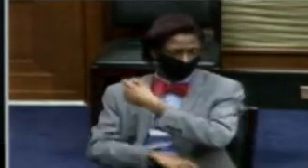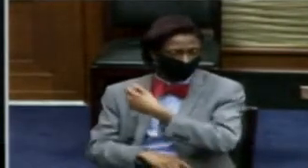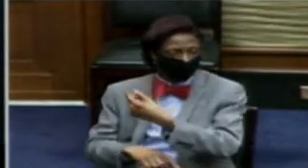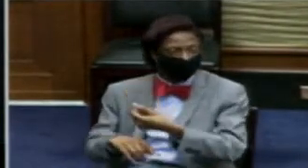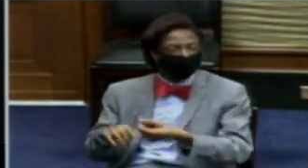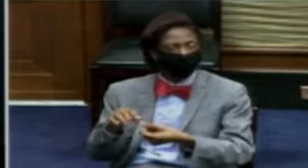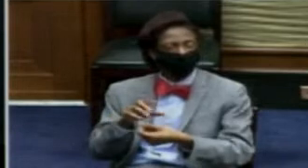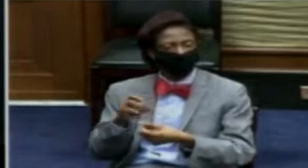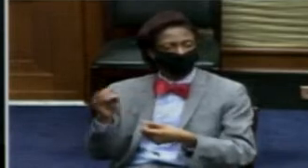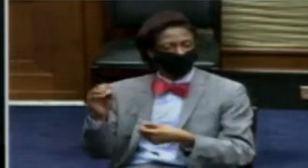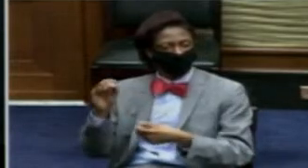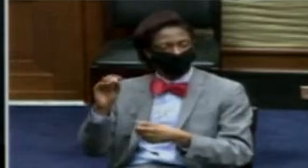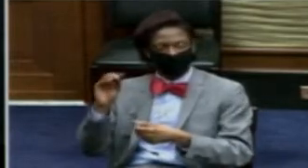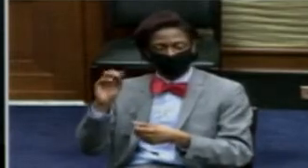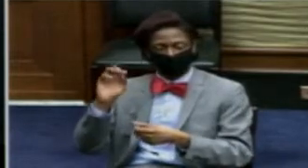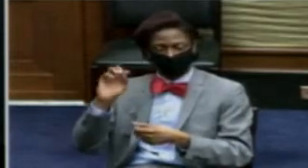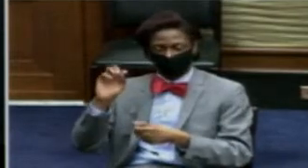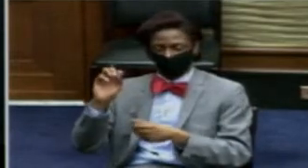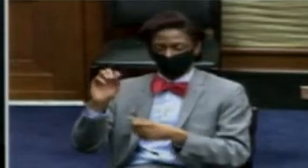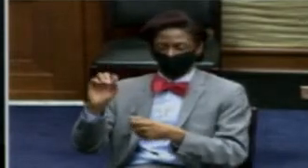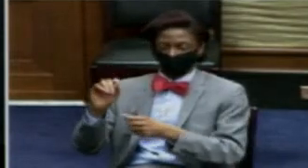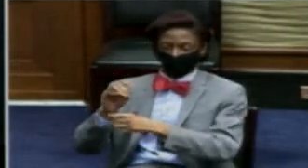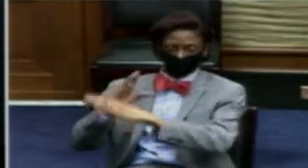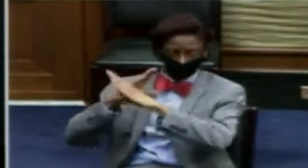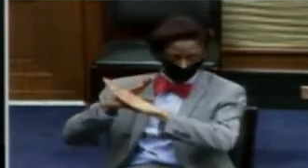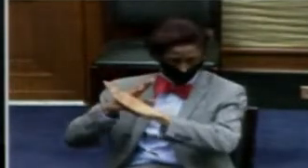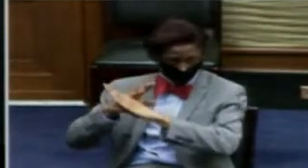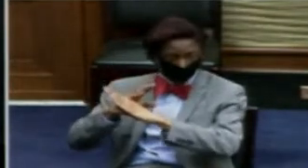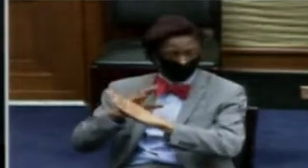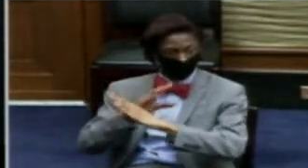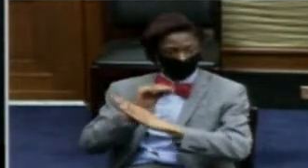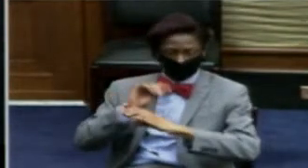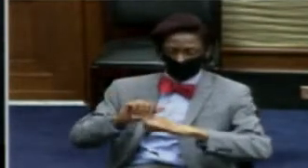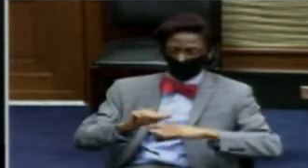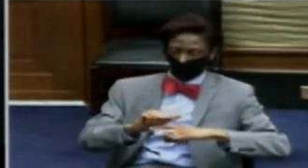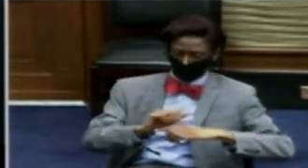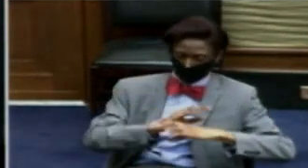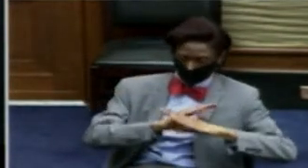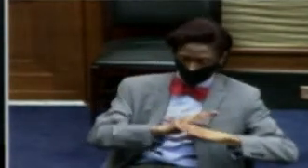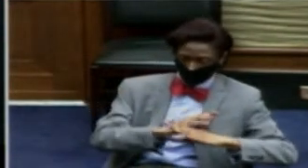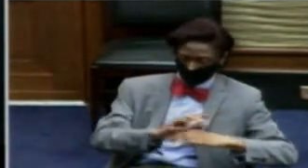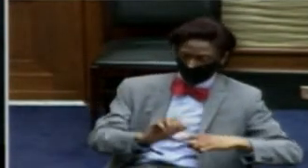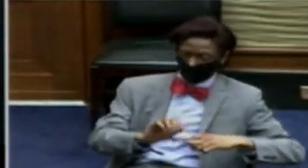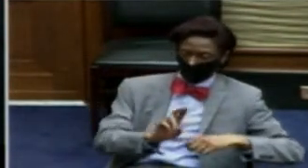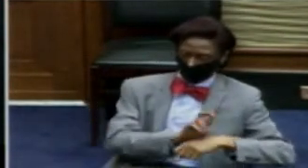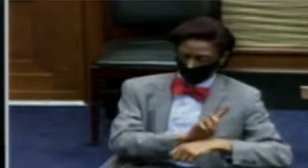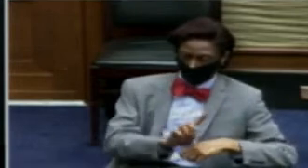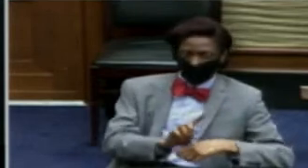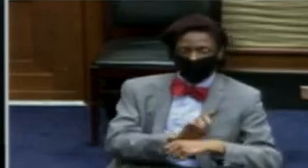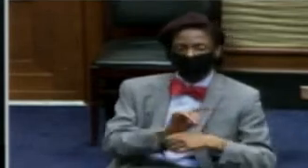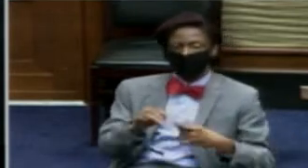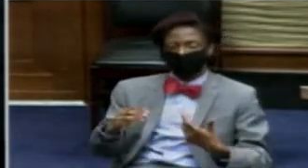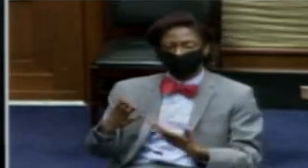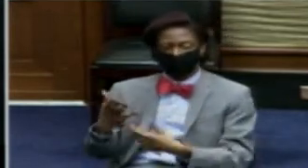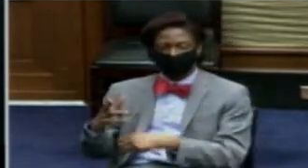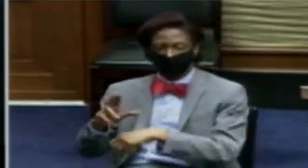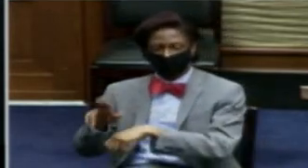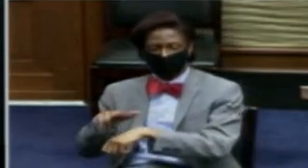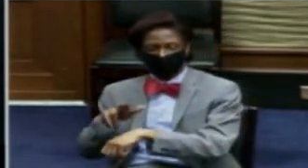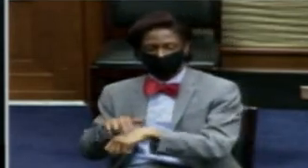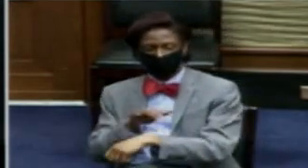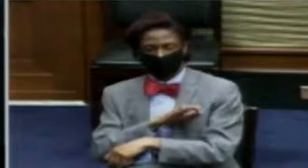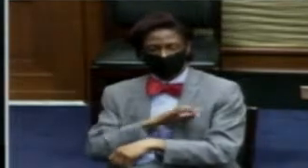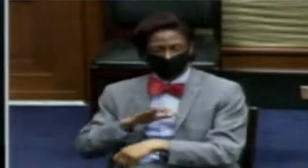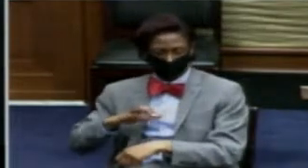on the state comprehending the seat of the government for protection in the exercise of their duty might bring on the national councils an imputation of awe or